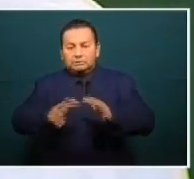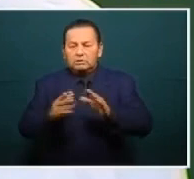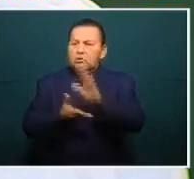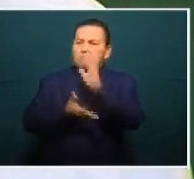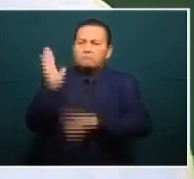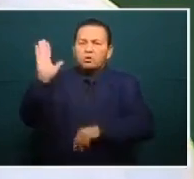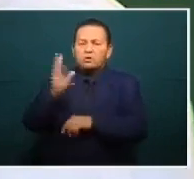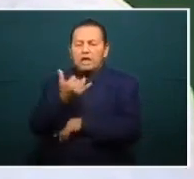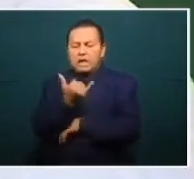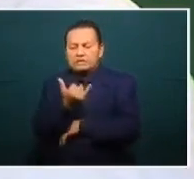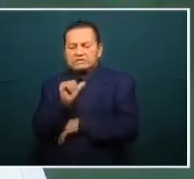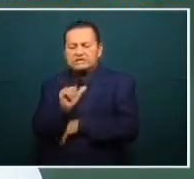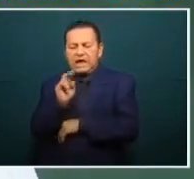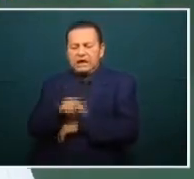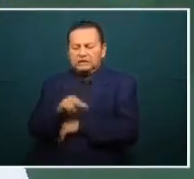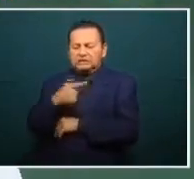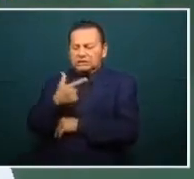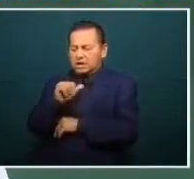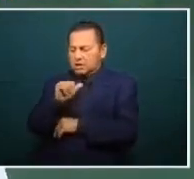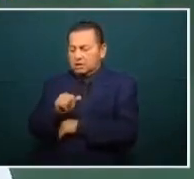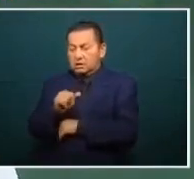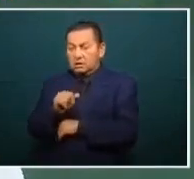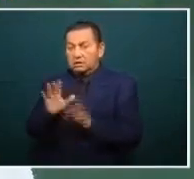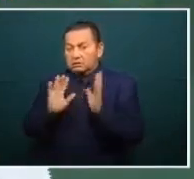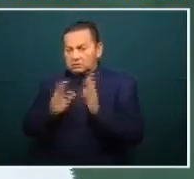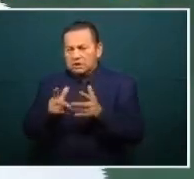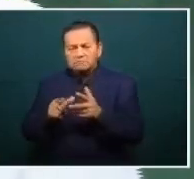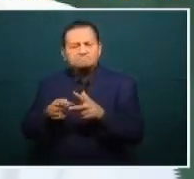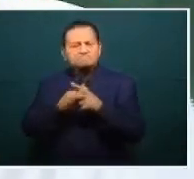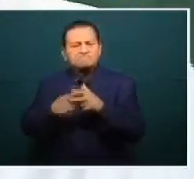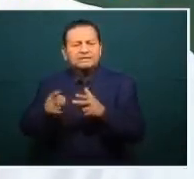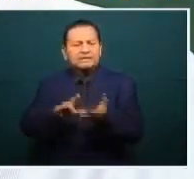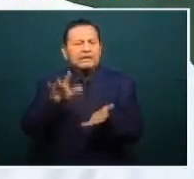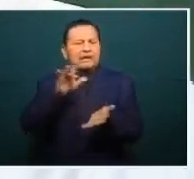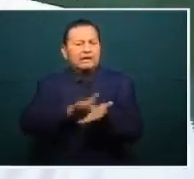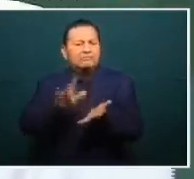of the Marines, I'm going to go to Yanga